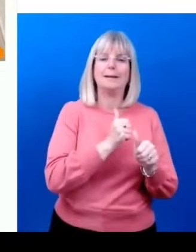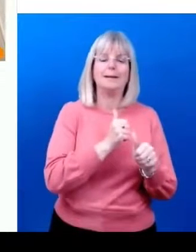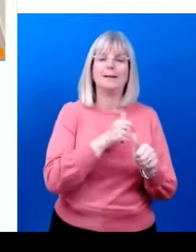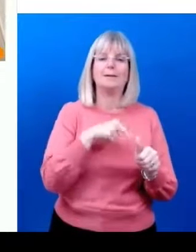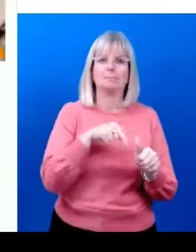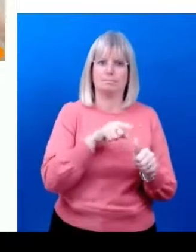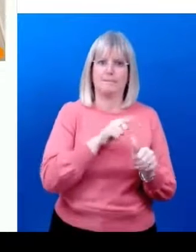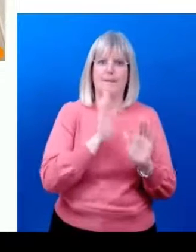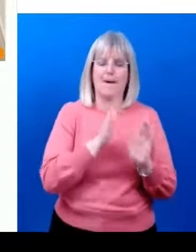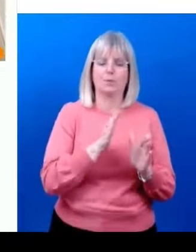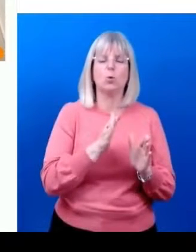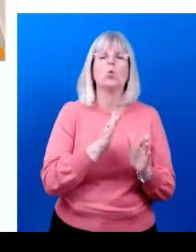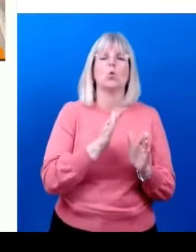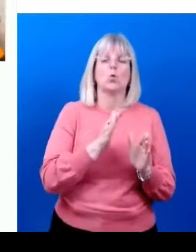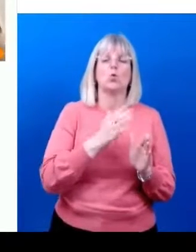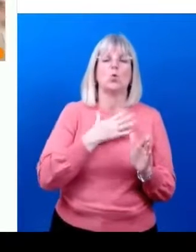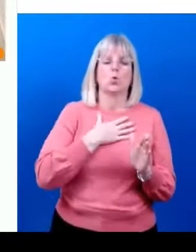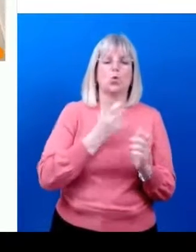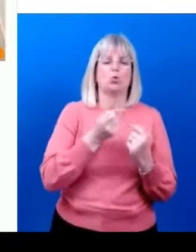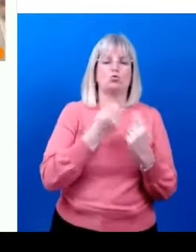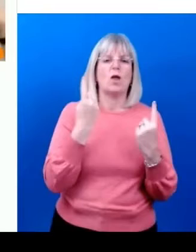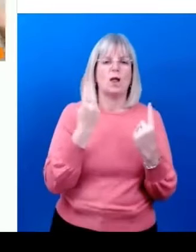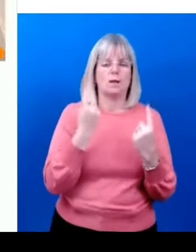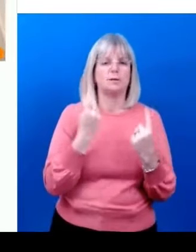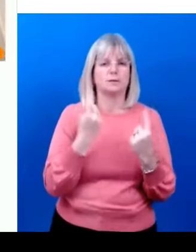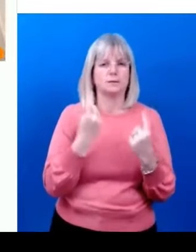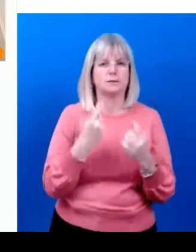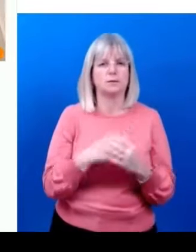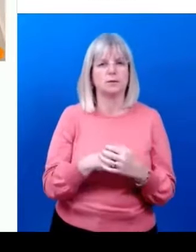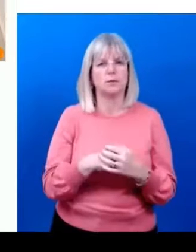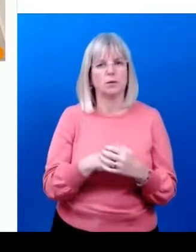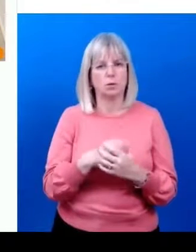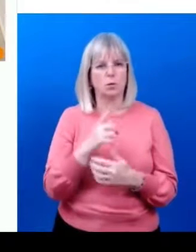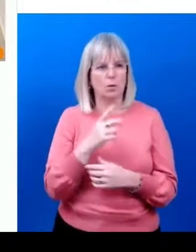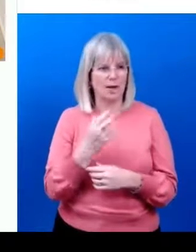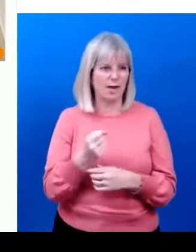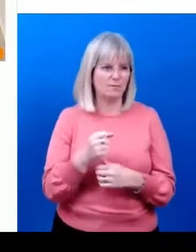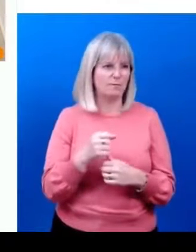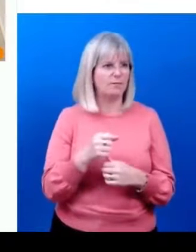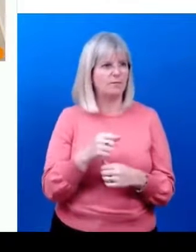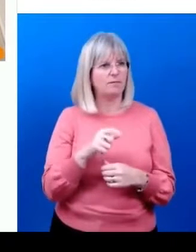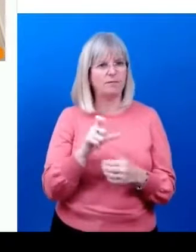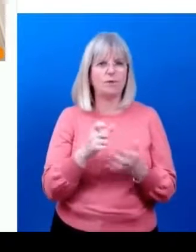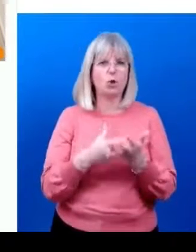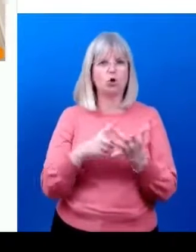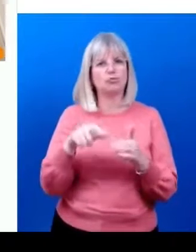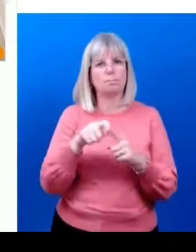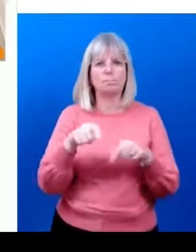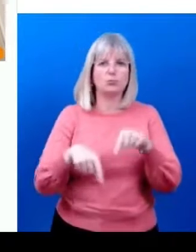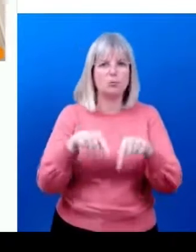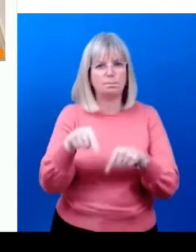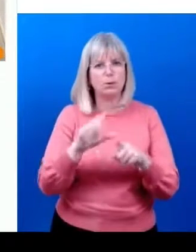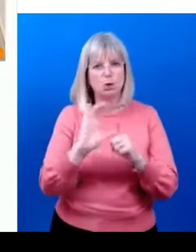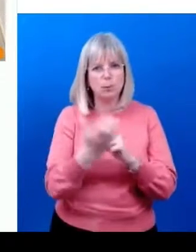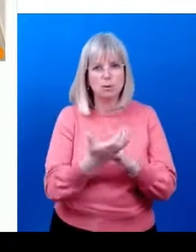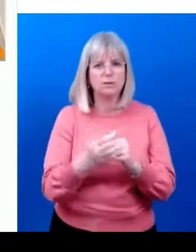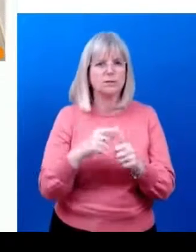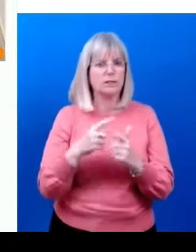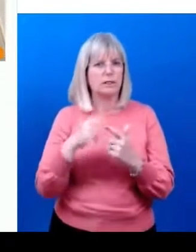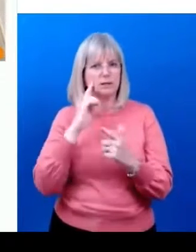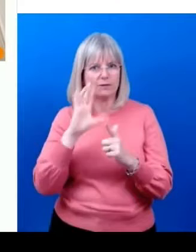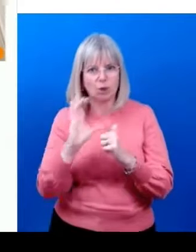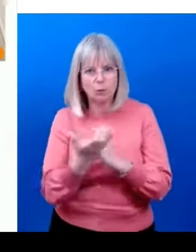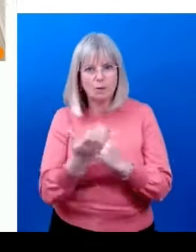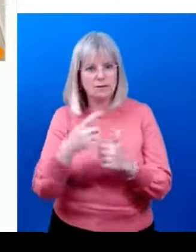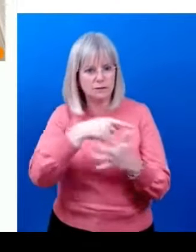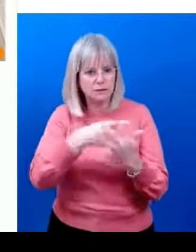got the CRIP community, the deaf, it's amazing that these young people are not going to put up with it anymore.